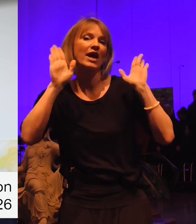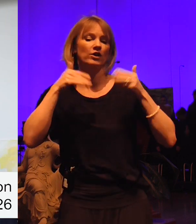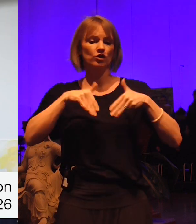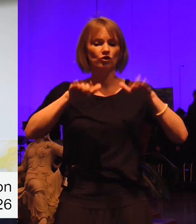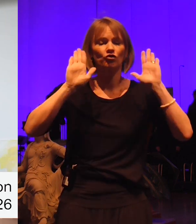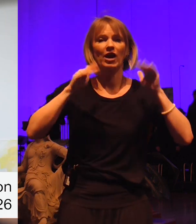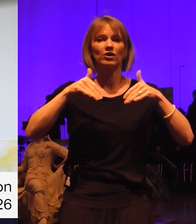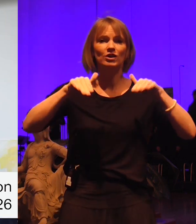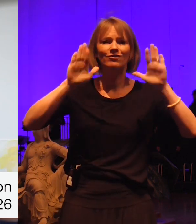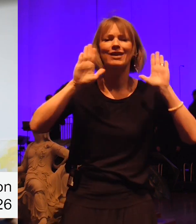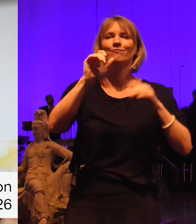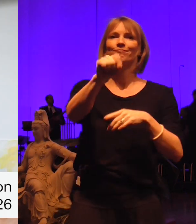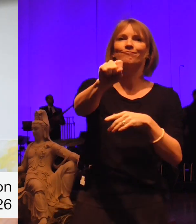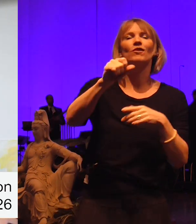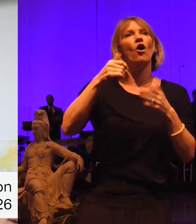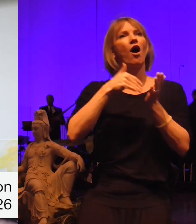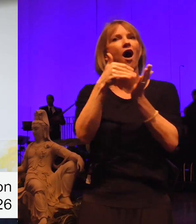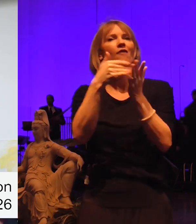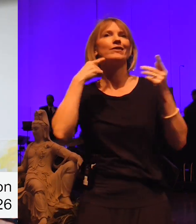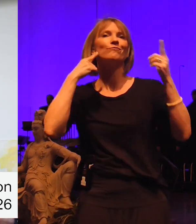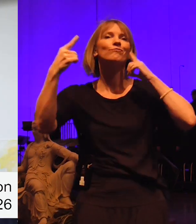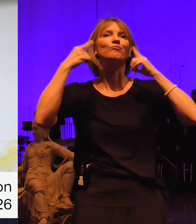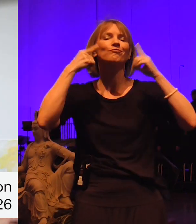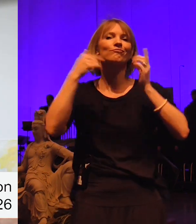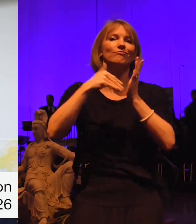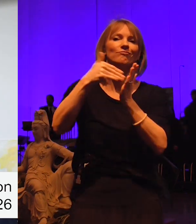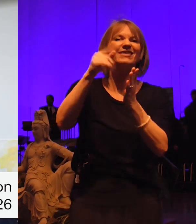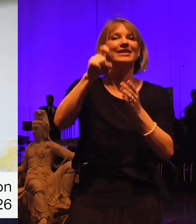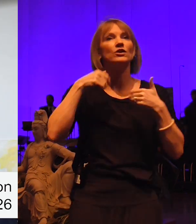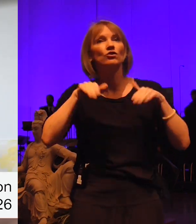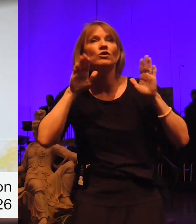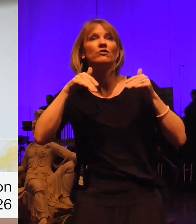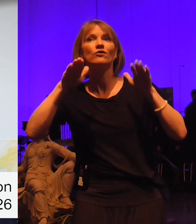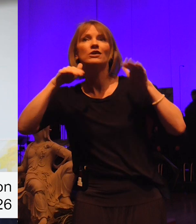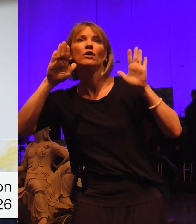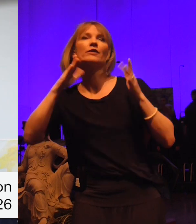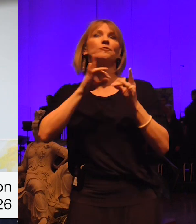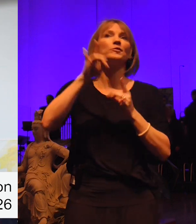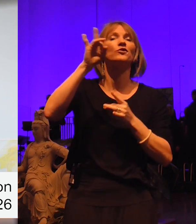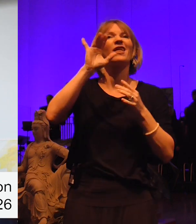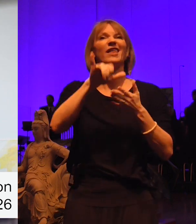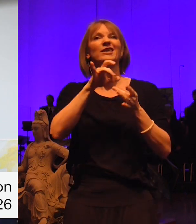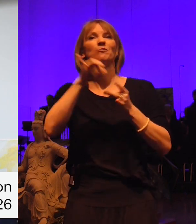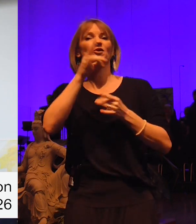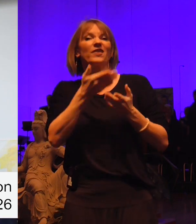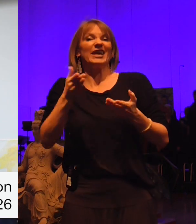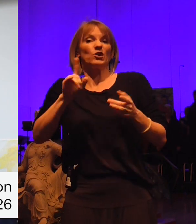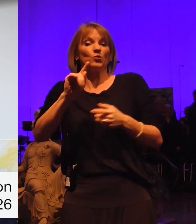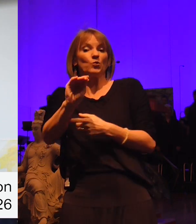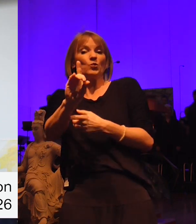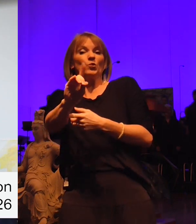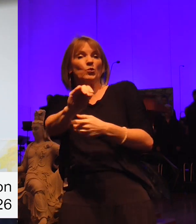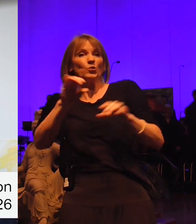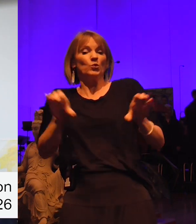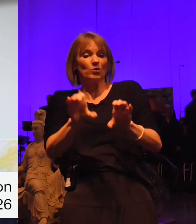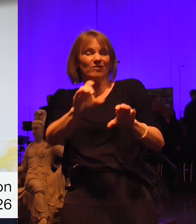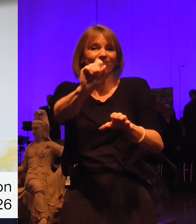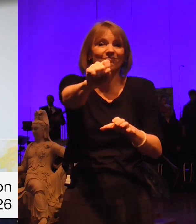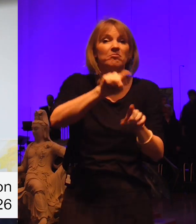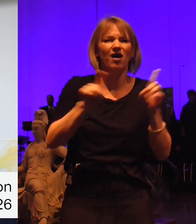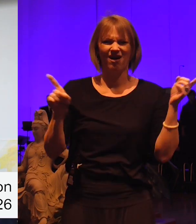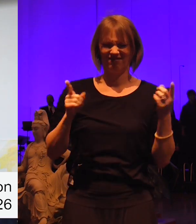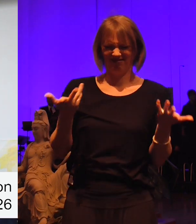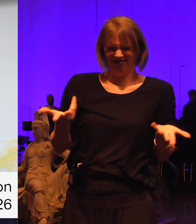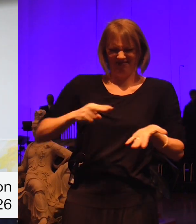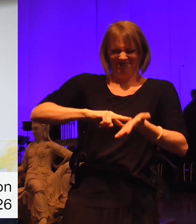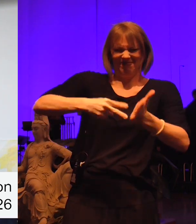surrender, surrender. Yeah, we often hear about, hey, it's good to surrender. You need to surrender if you're spiritual. That's the spiritual thing to do. But why is